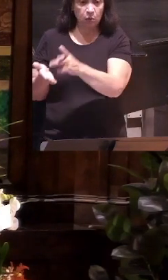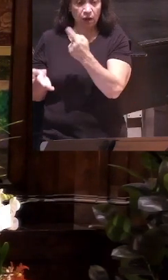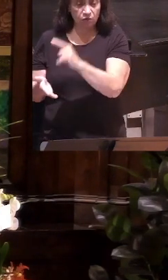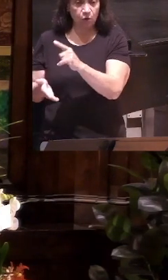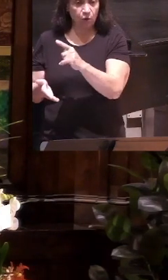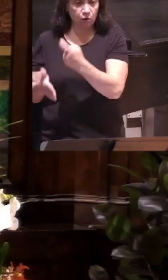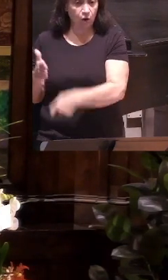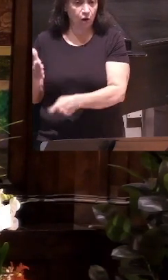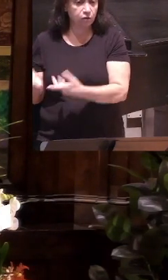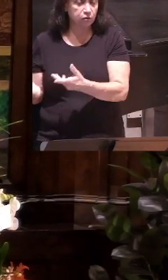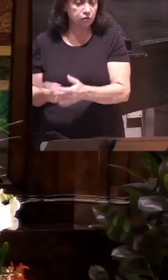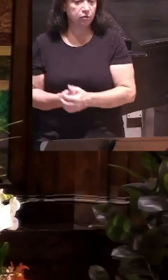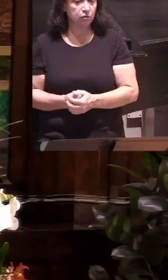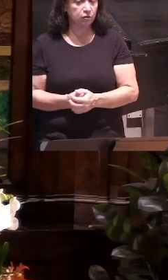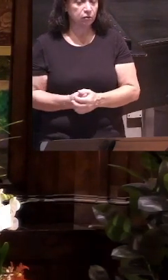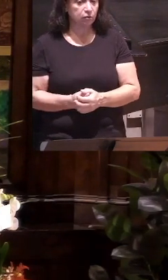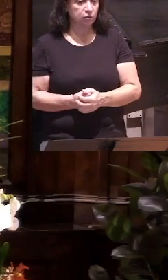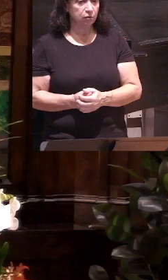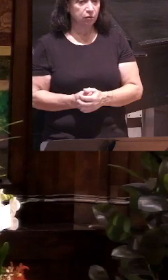the cost.